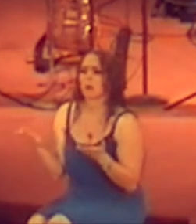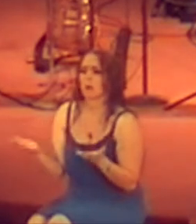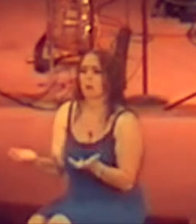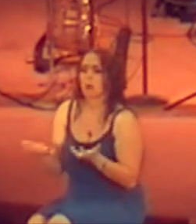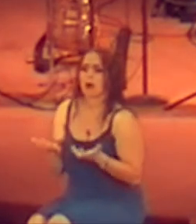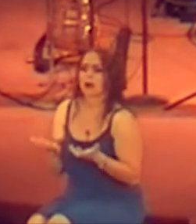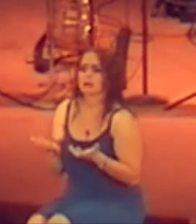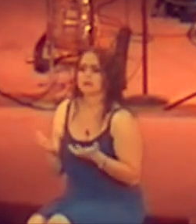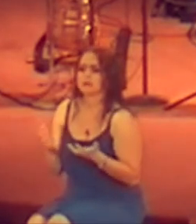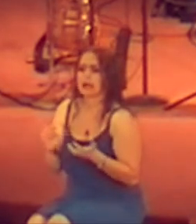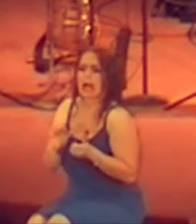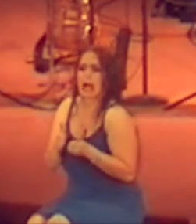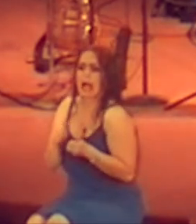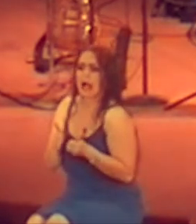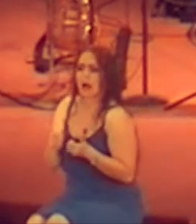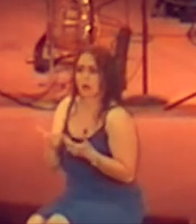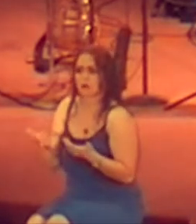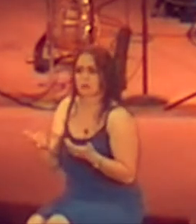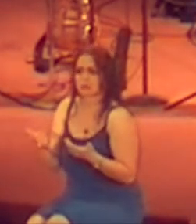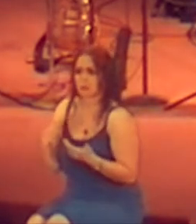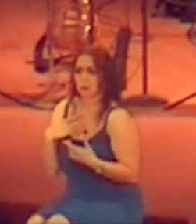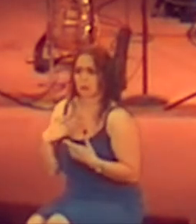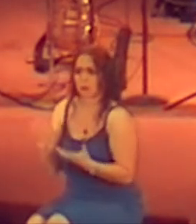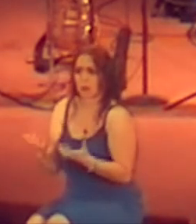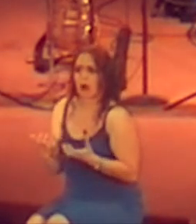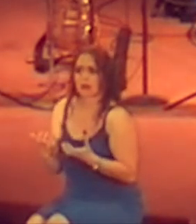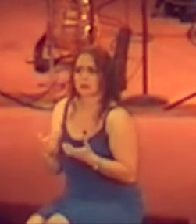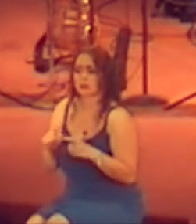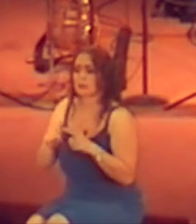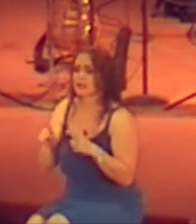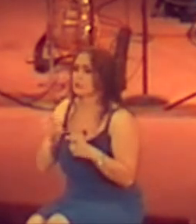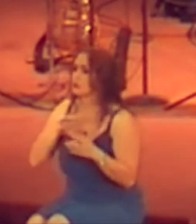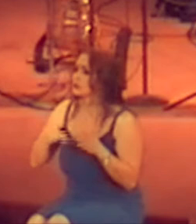we like. But as Christians, that is not true.